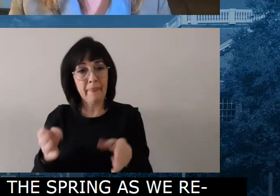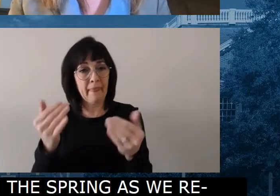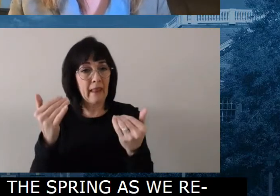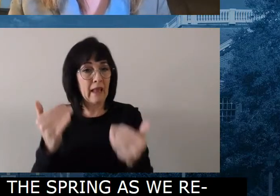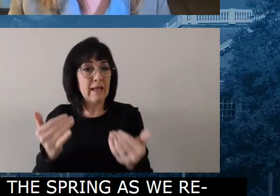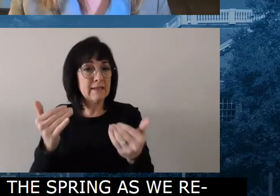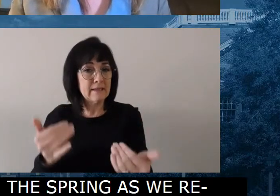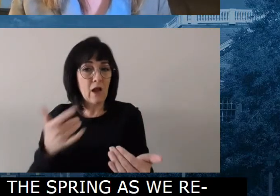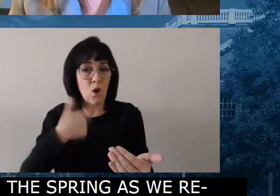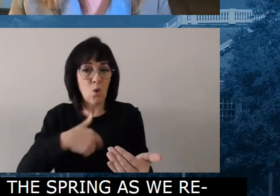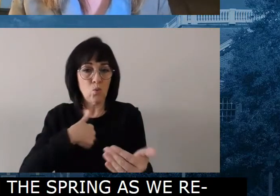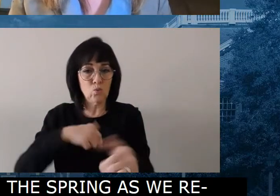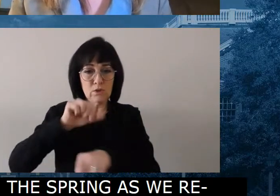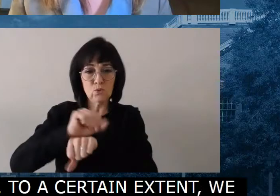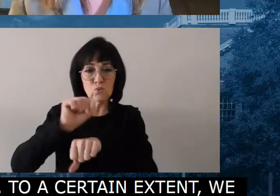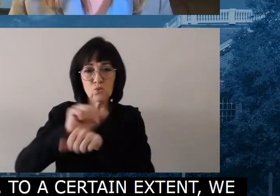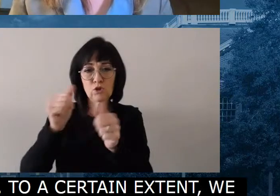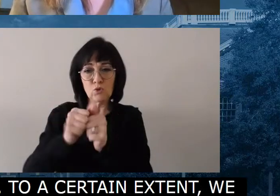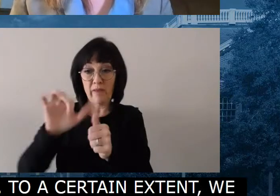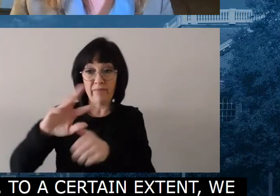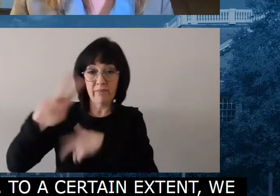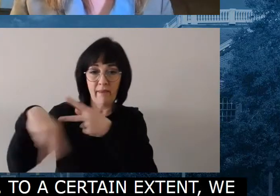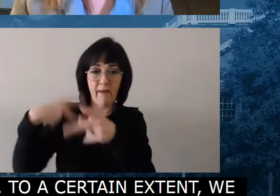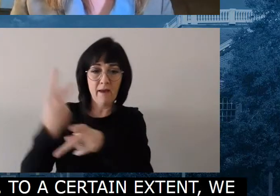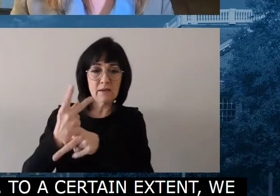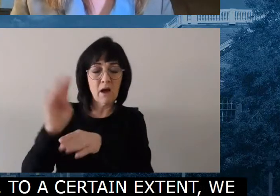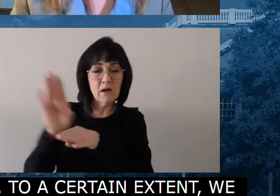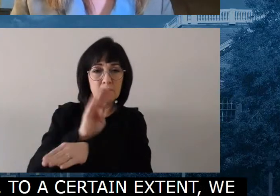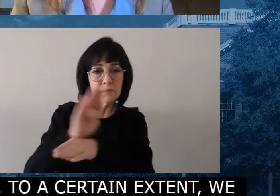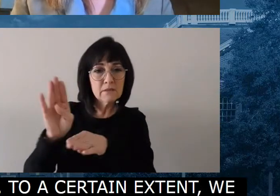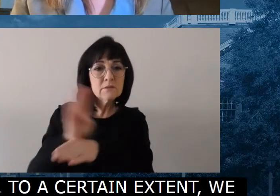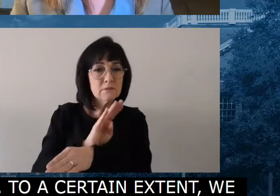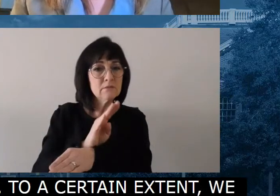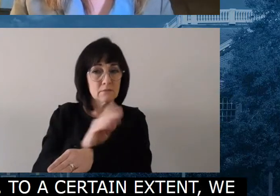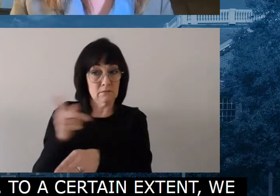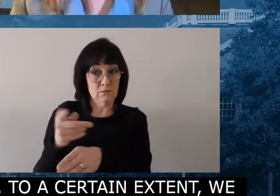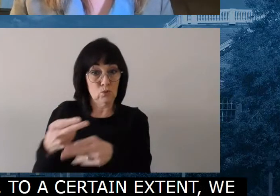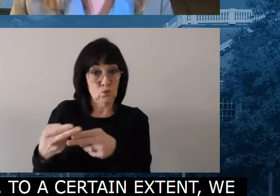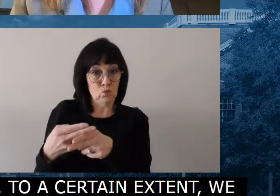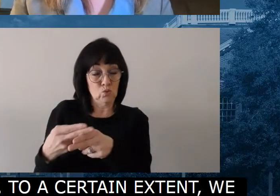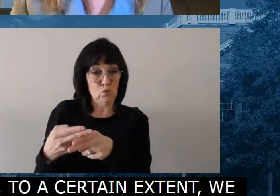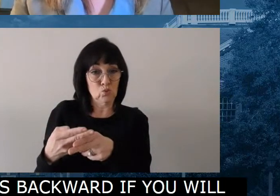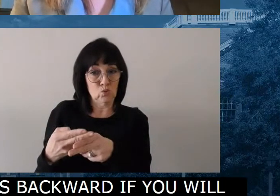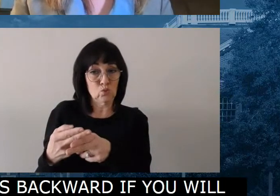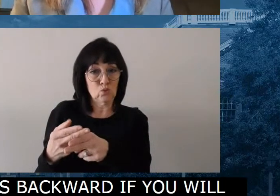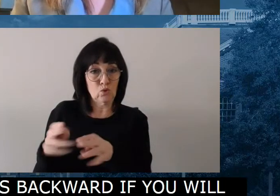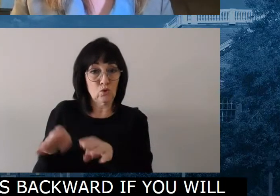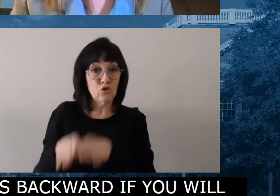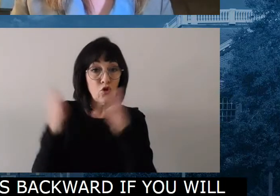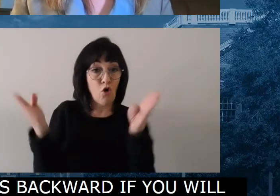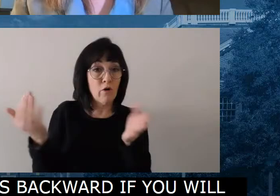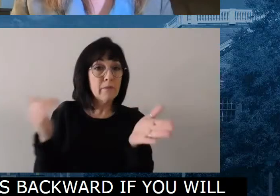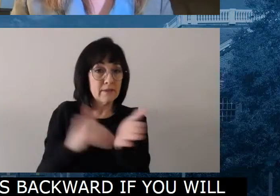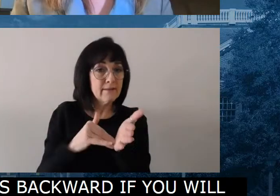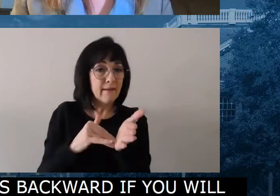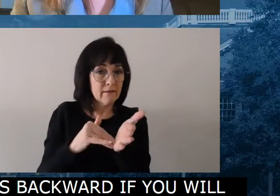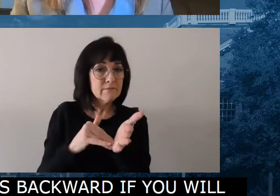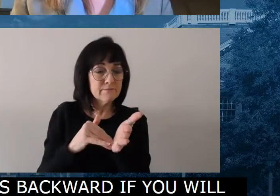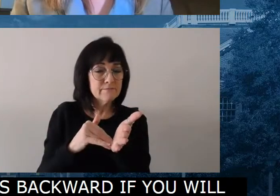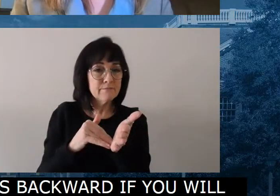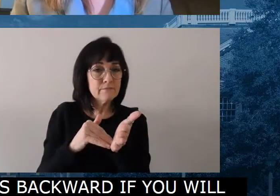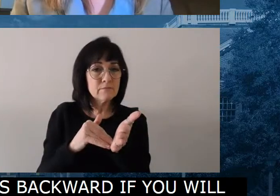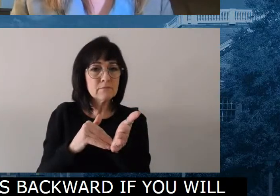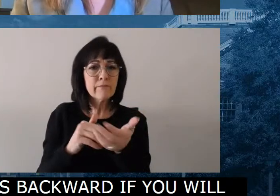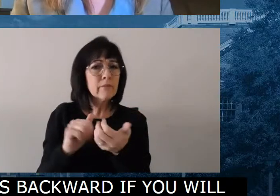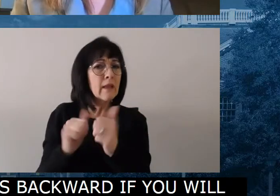will, or forwards in terms of reopening. And we did that as we closed